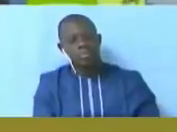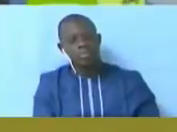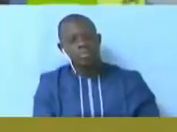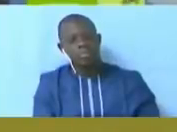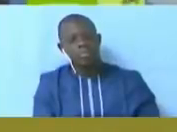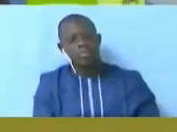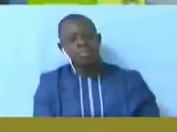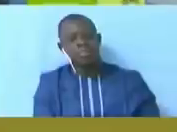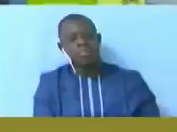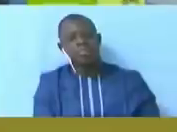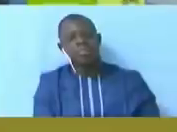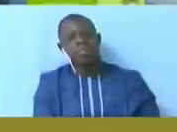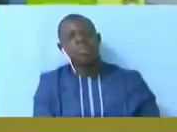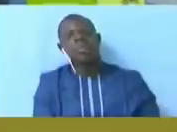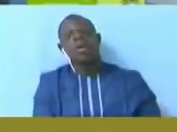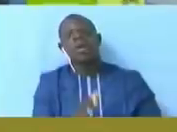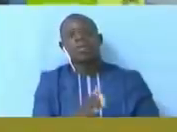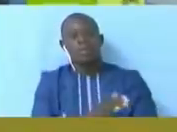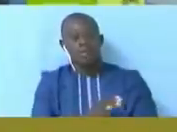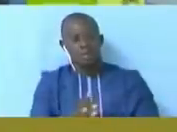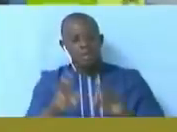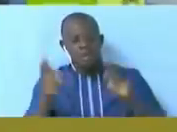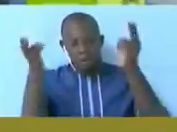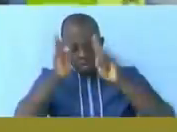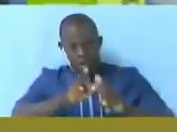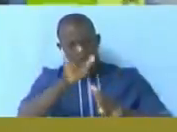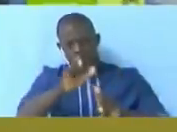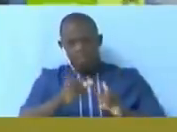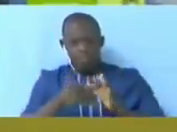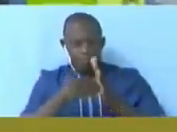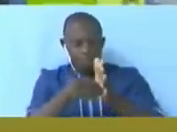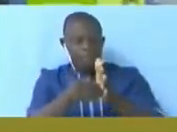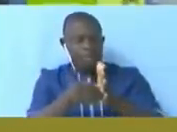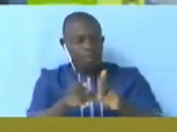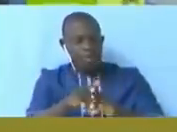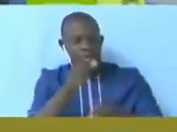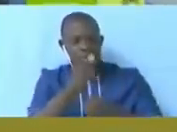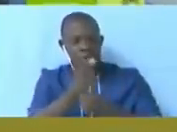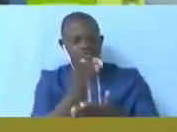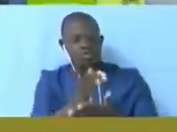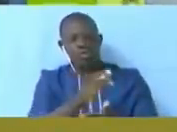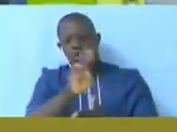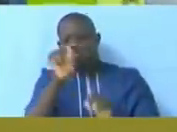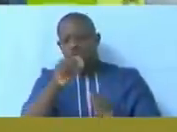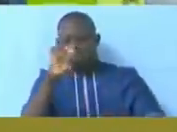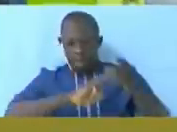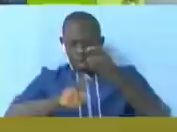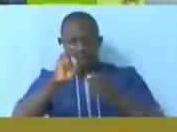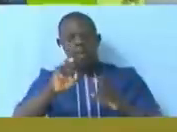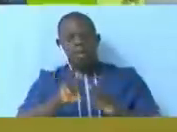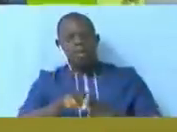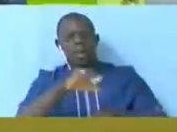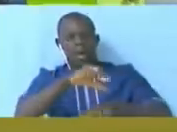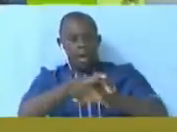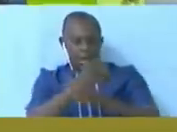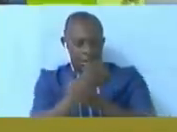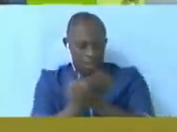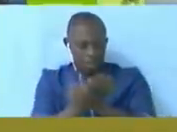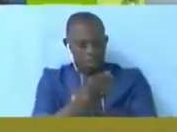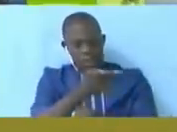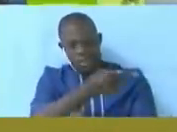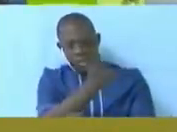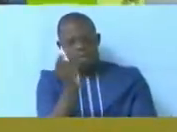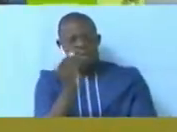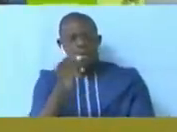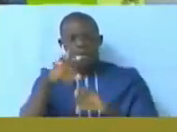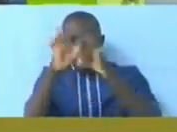re-arrest and detain the accused persons, the respondents in the appeal. That's Mr. Dabo and his group. Kitindila mbeje uto ufananata kwa umentama ndi wole